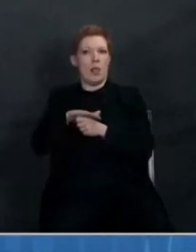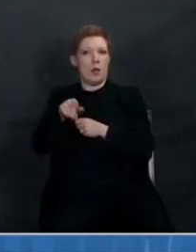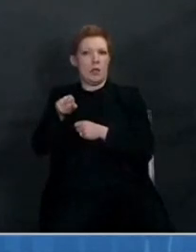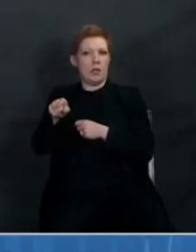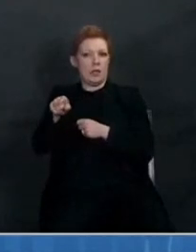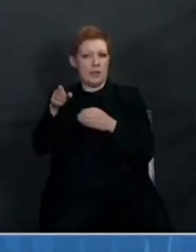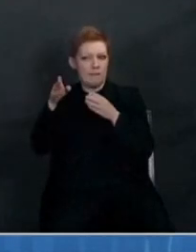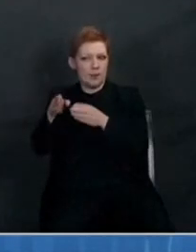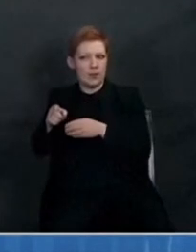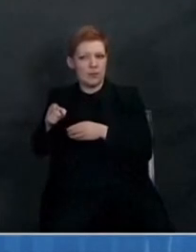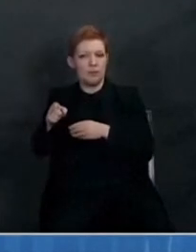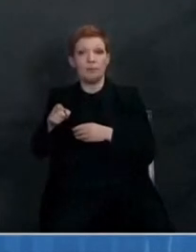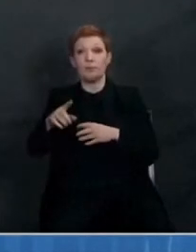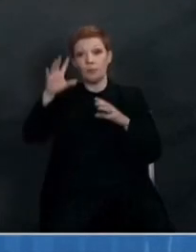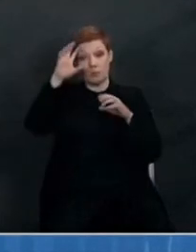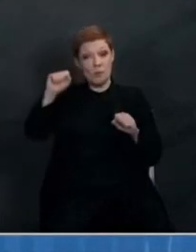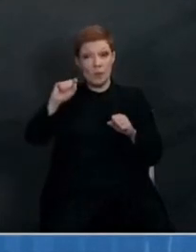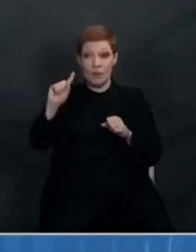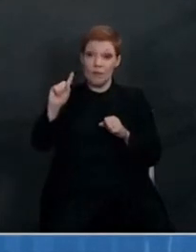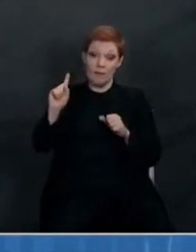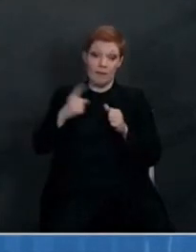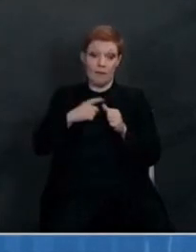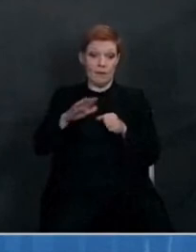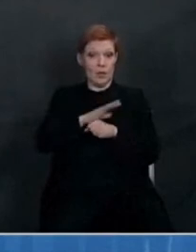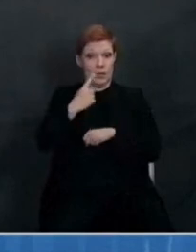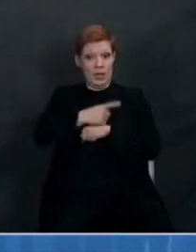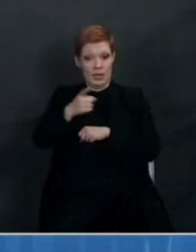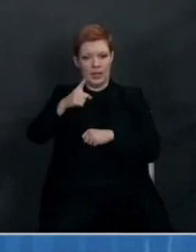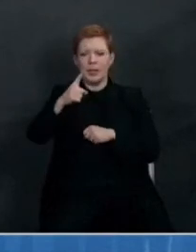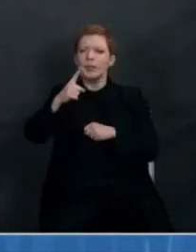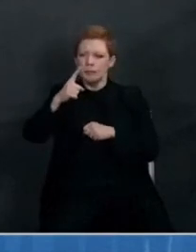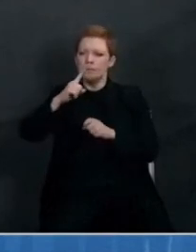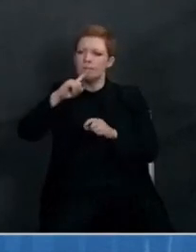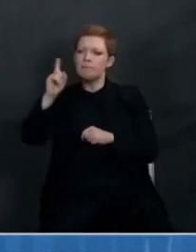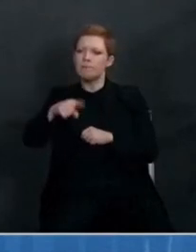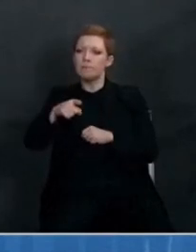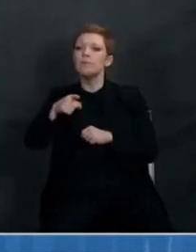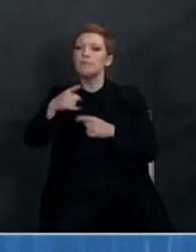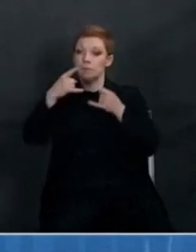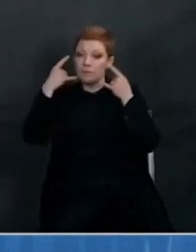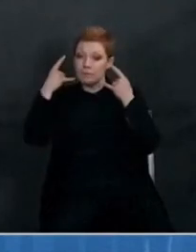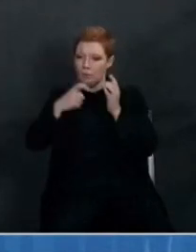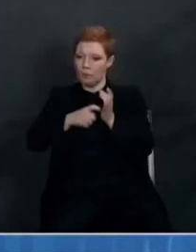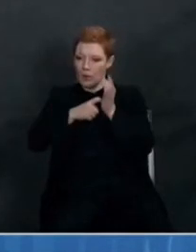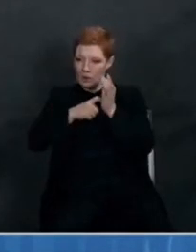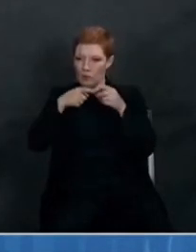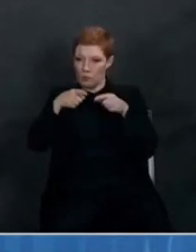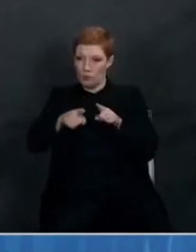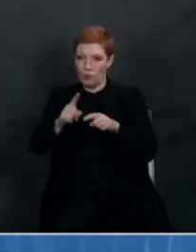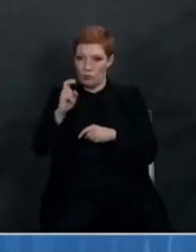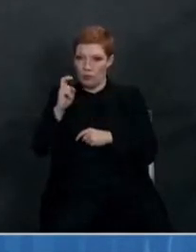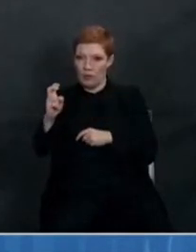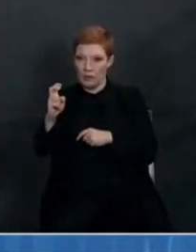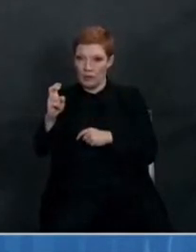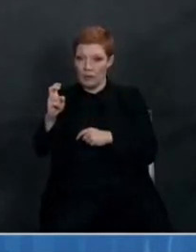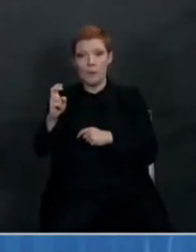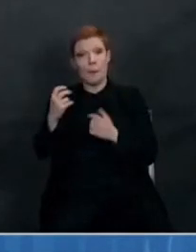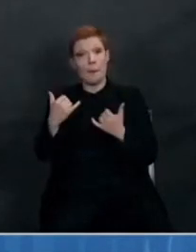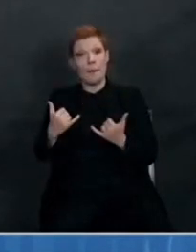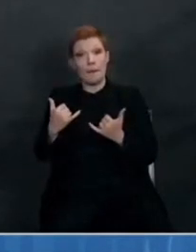office, he issued an executive order requiring mask wearing during travel. Now, on Friday